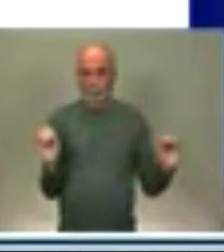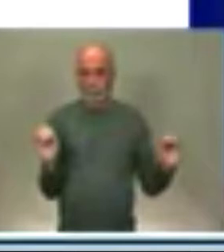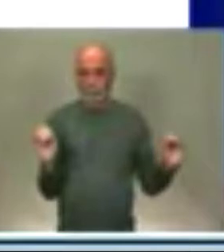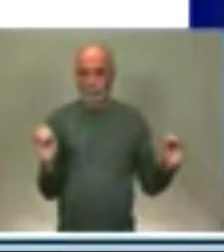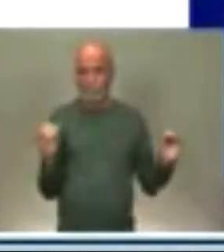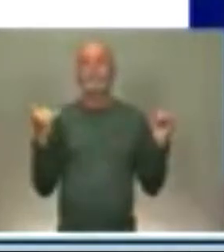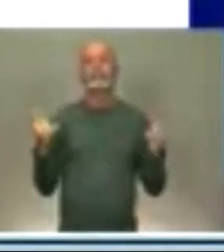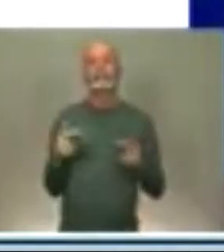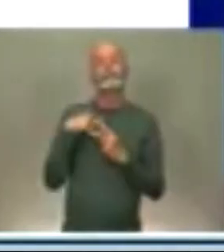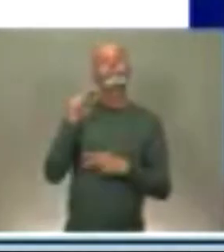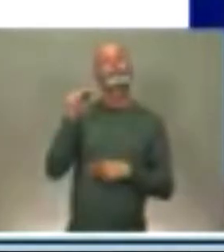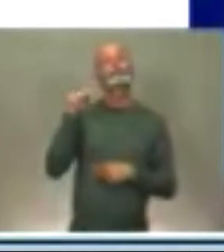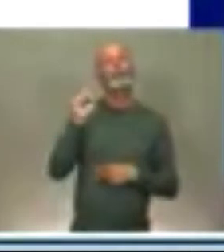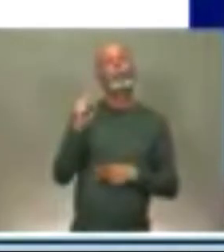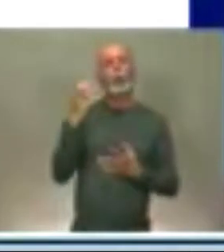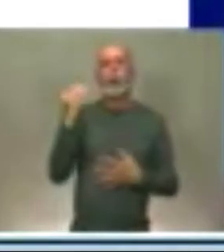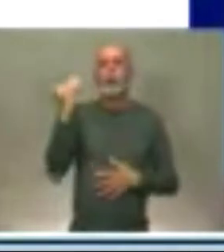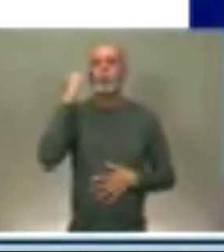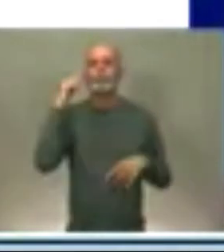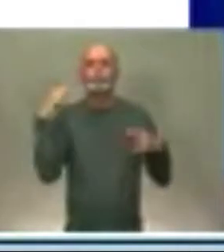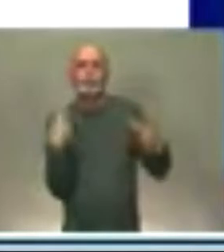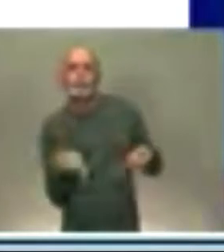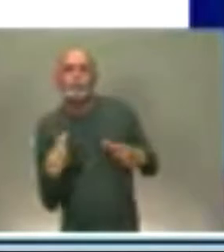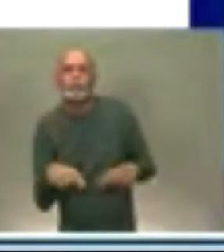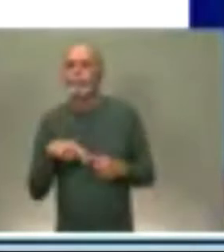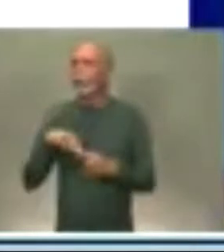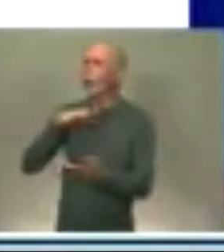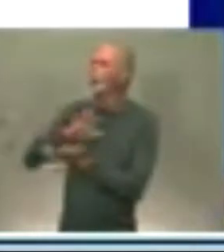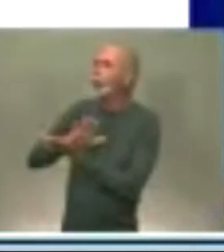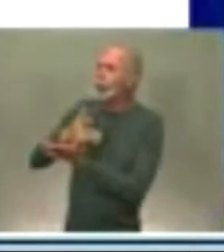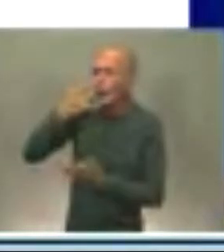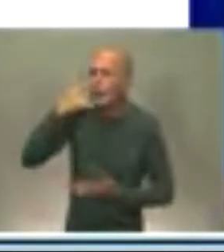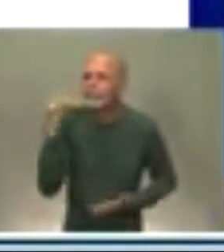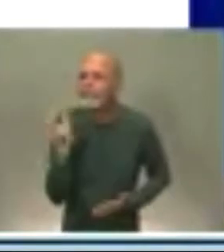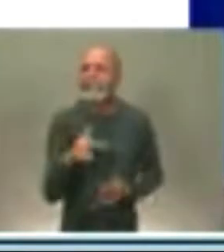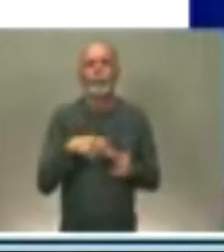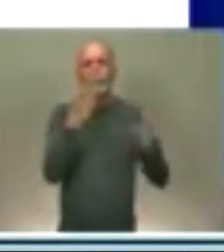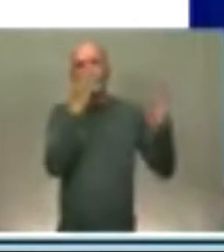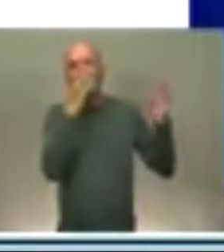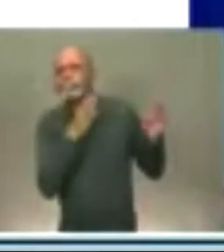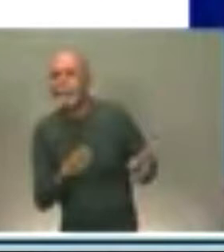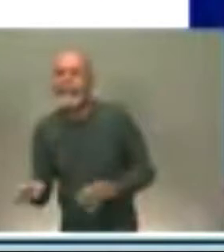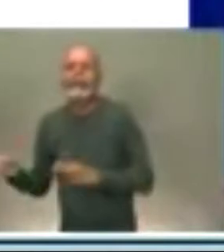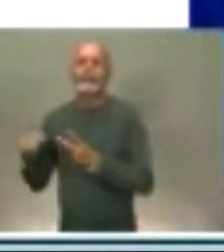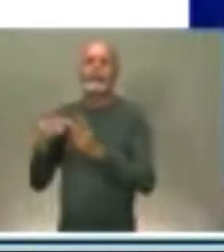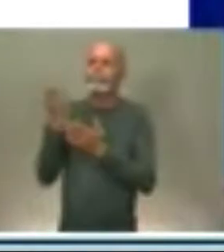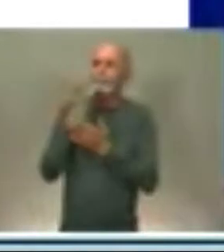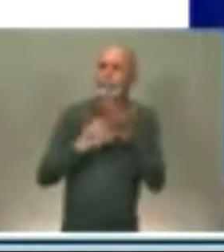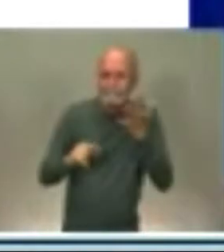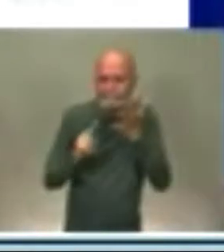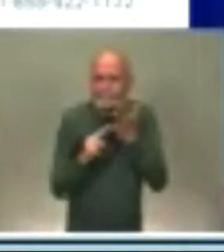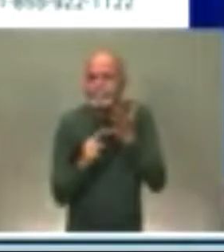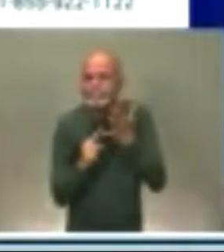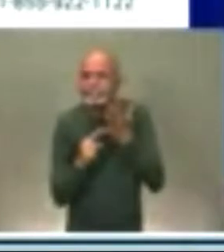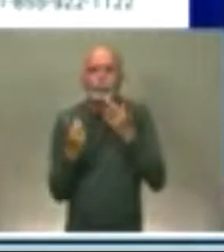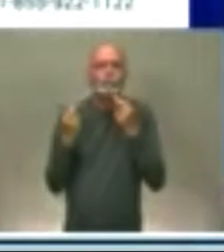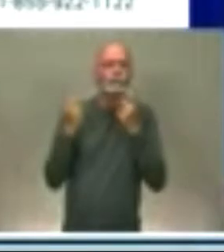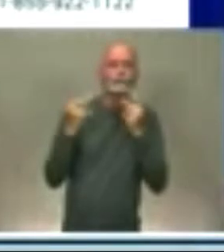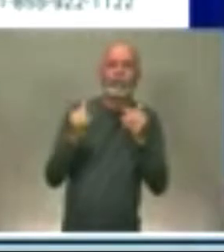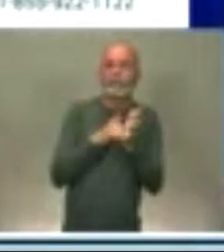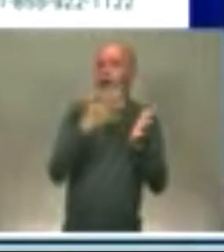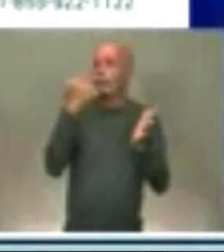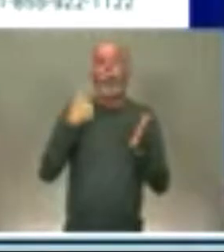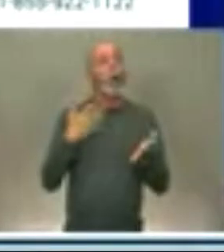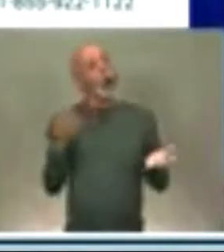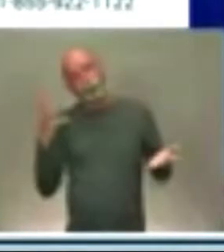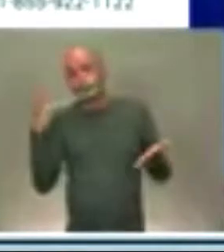are anxious to know what phase five might look like and when that might happen. So here we are today communicating that to